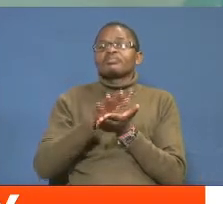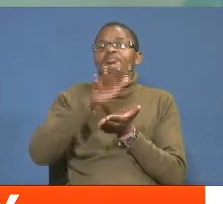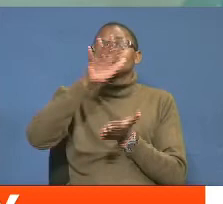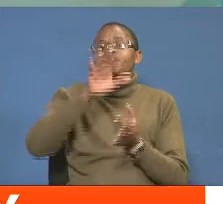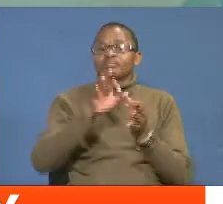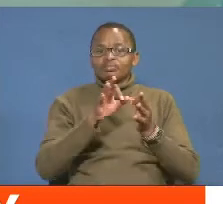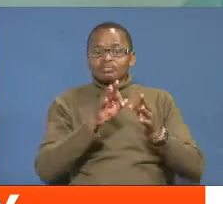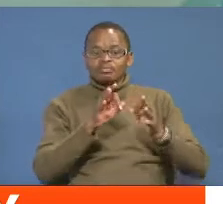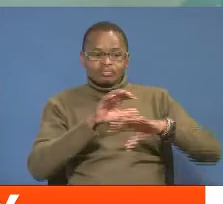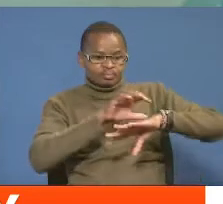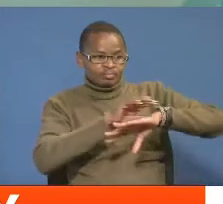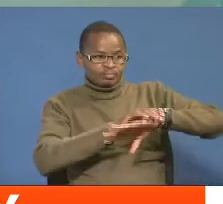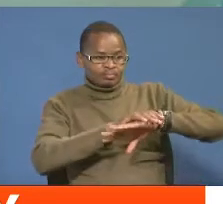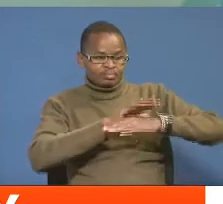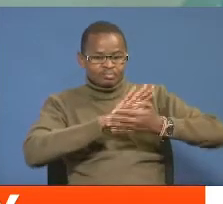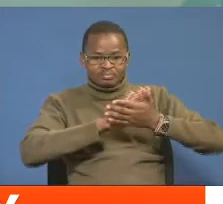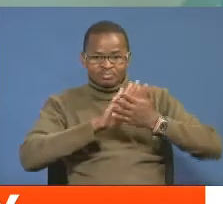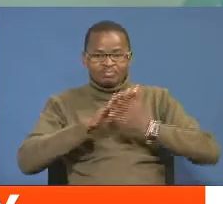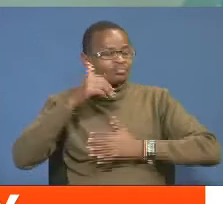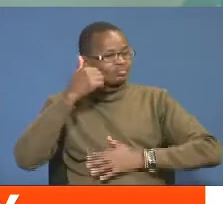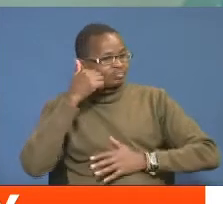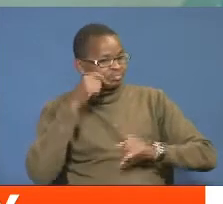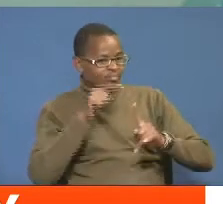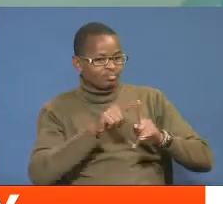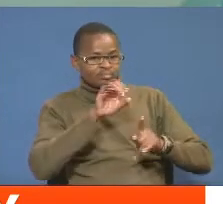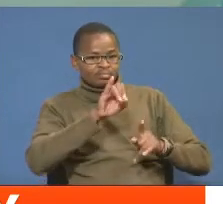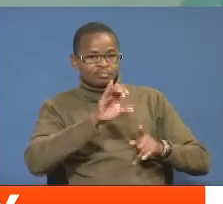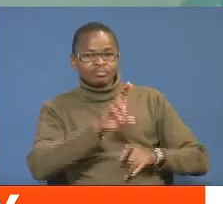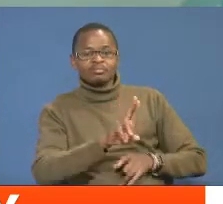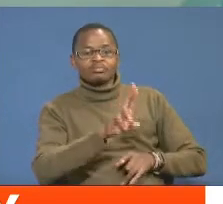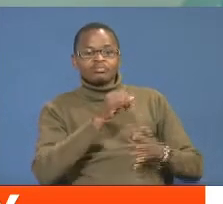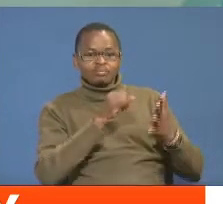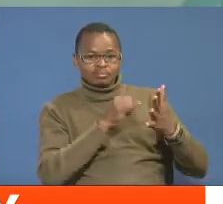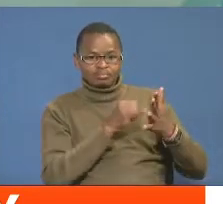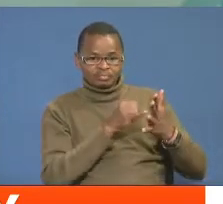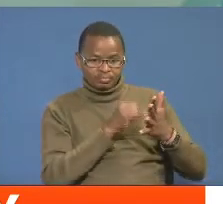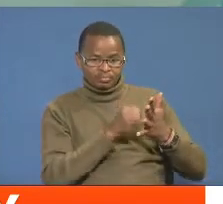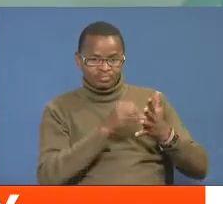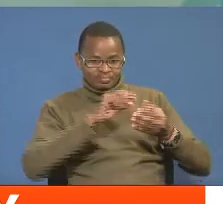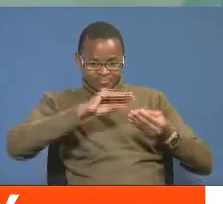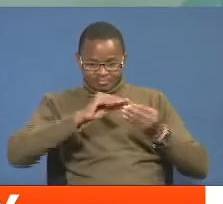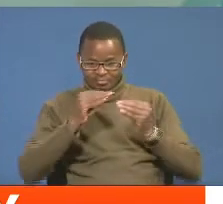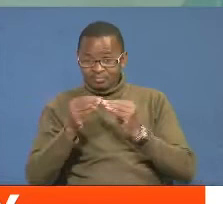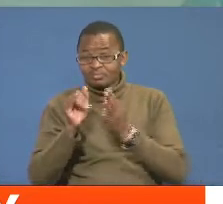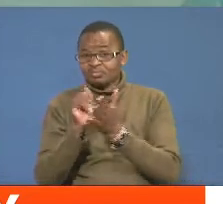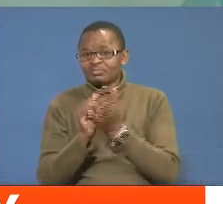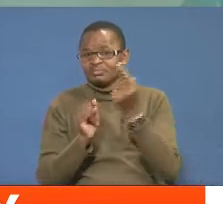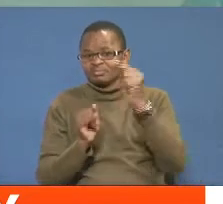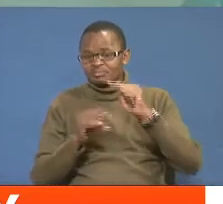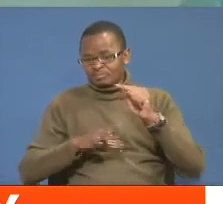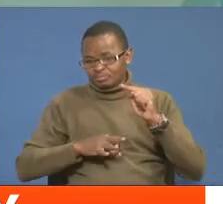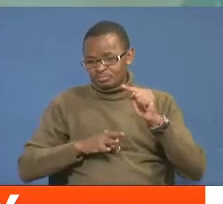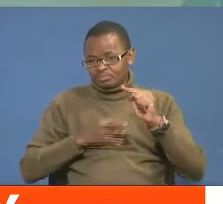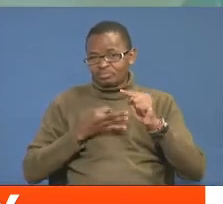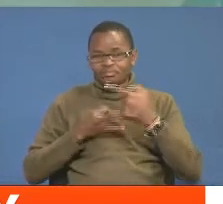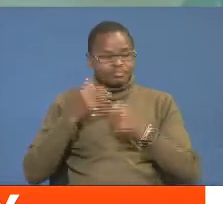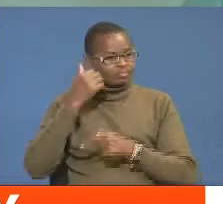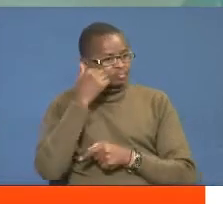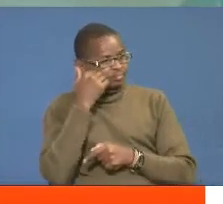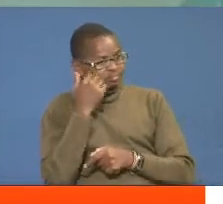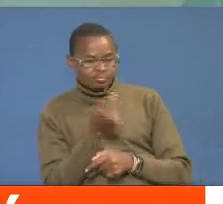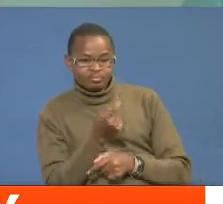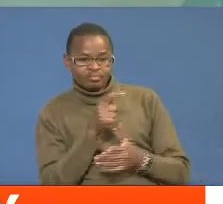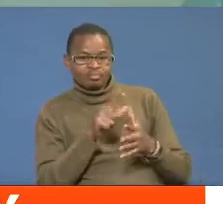So instead of somebody getting really sick to an extent that they will go to the ICU, right, it really generates enough antibodies that you just kind of feel that mild sickness and